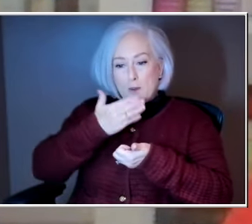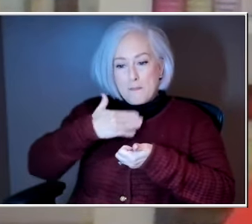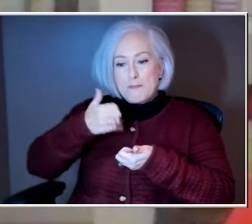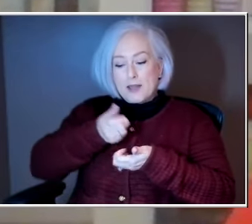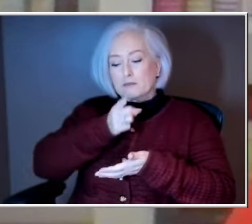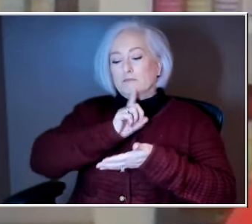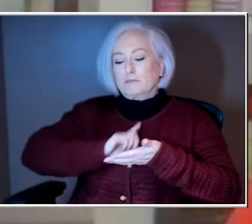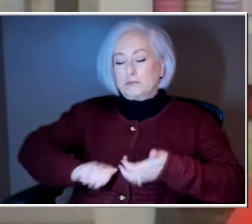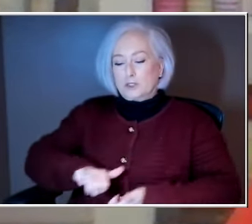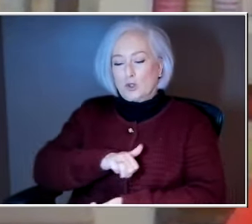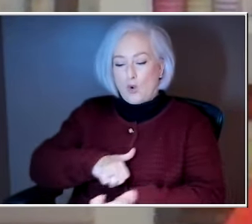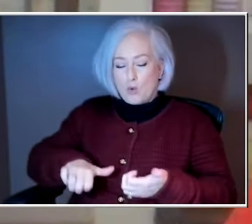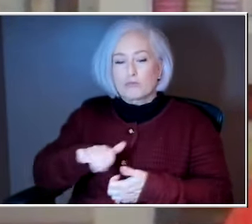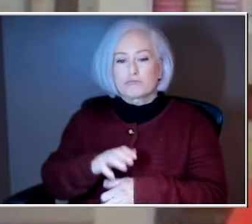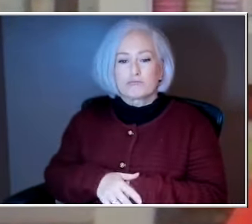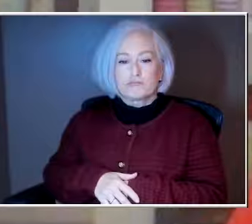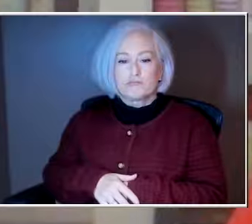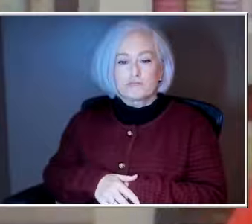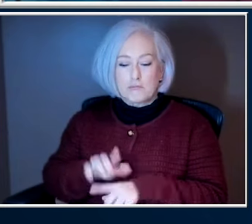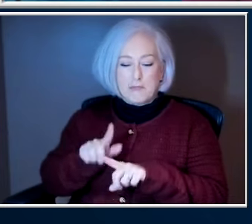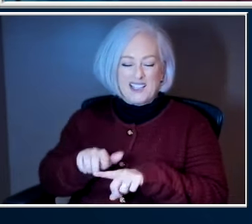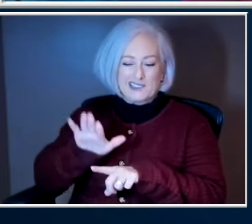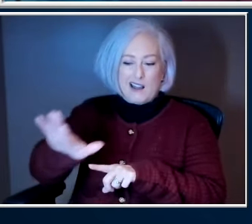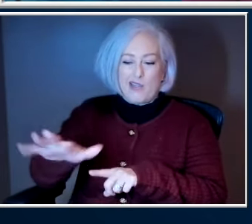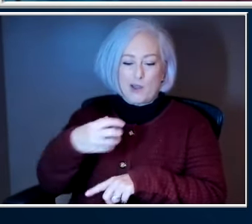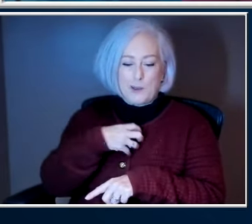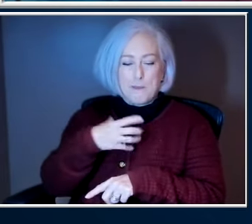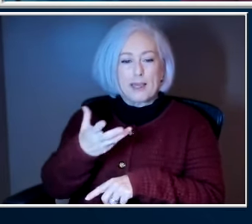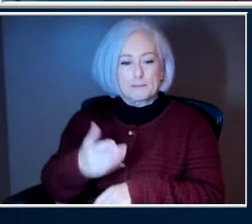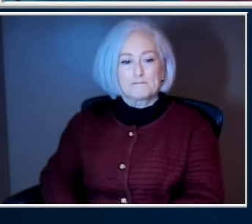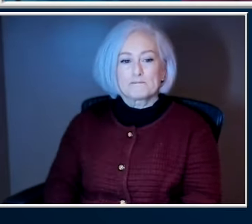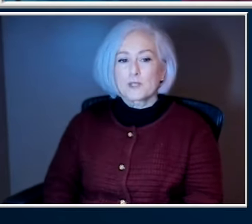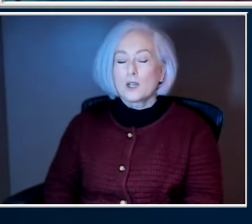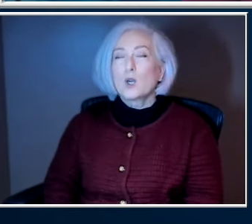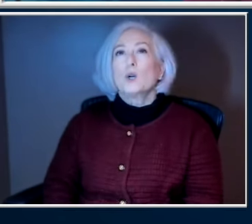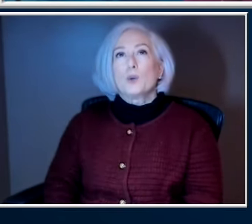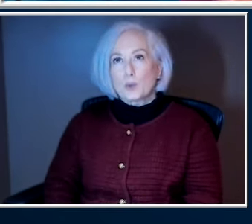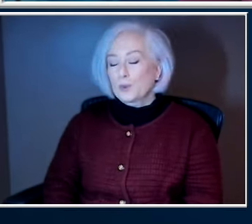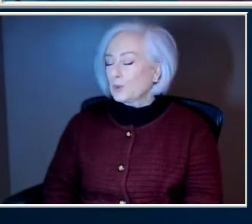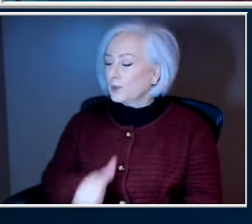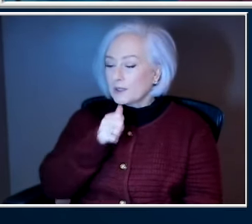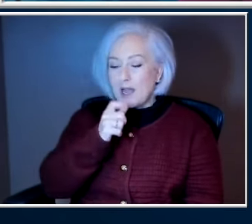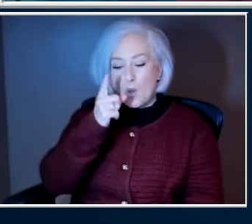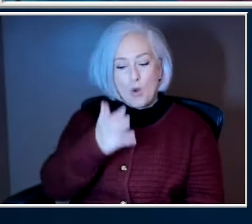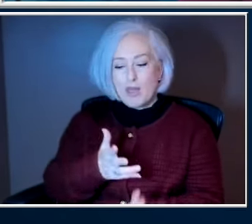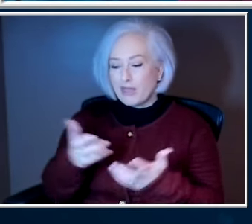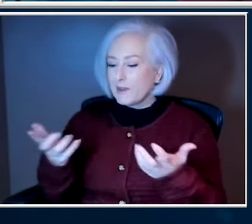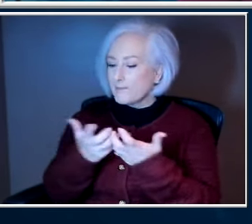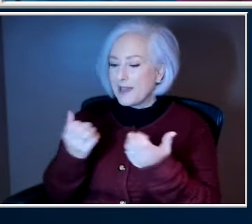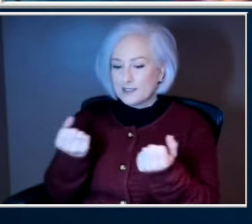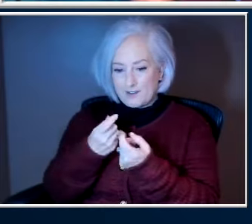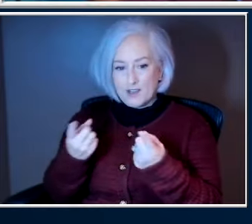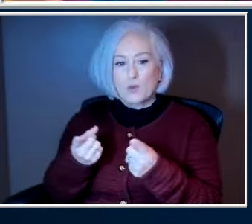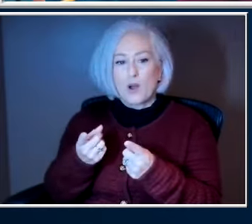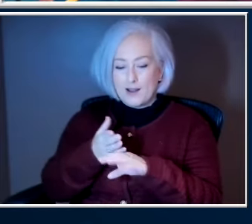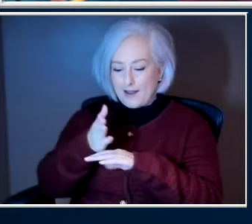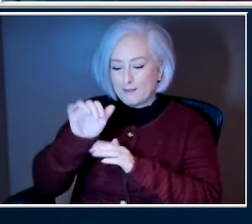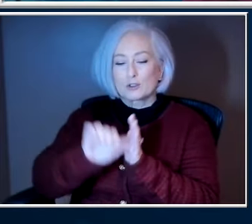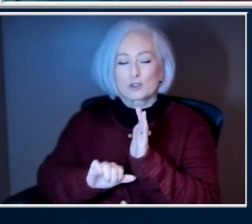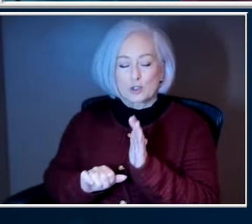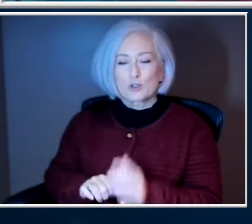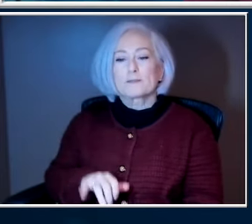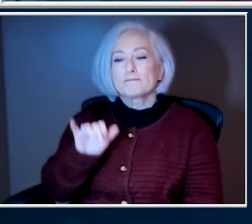any digestive complaints. Certainly not a one-size-fits-all when it comes to nutrition for someone after a surgery like this. Jennifer